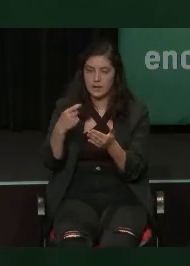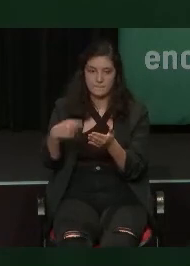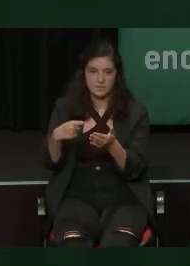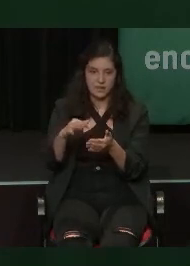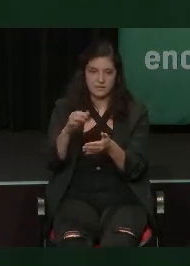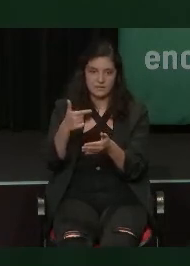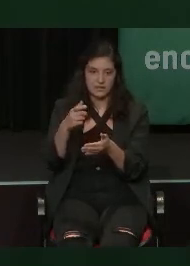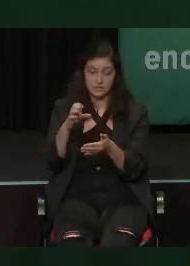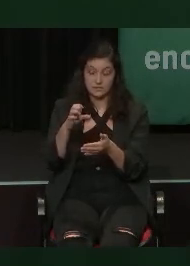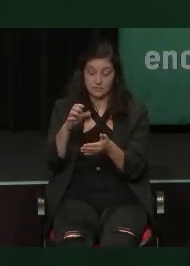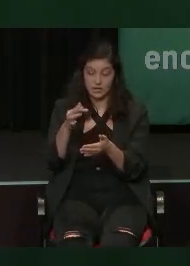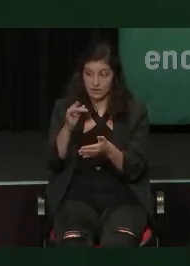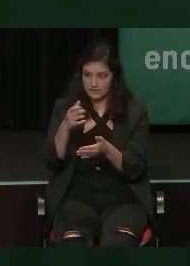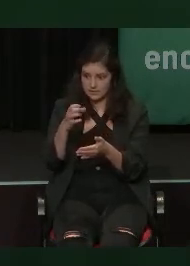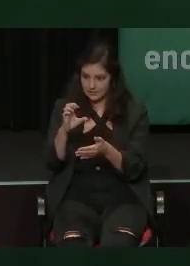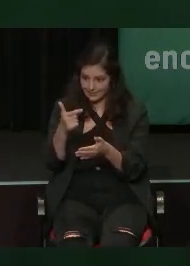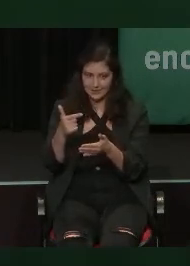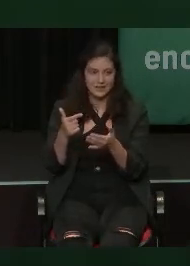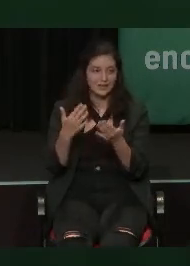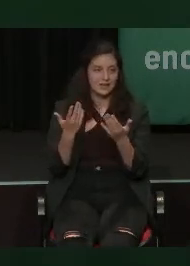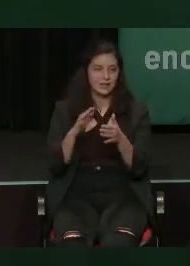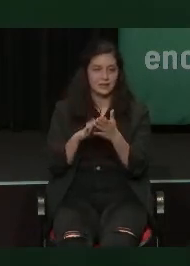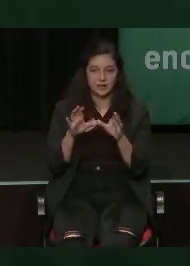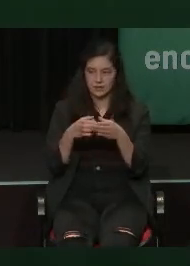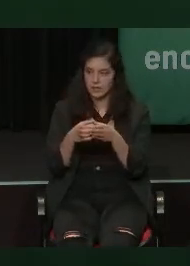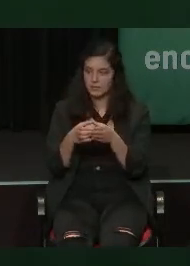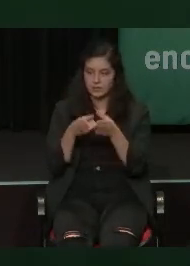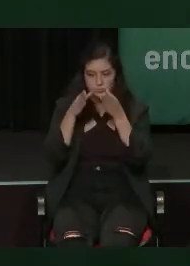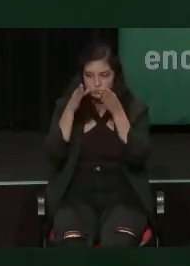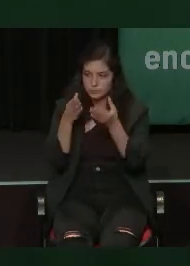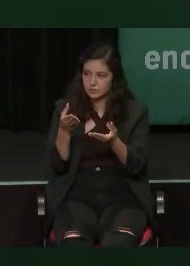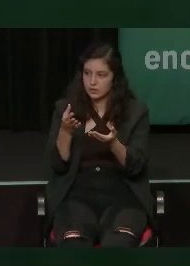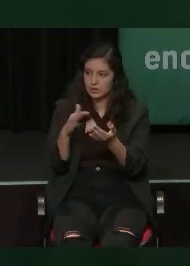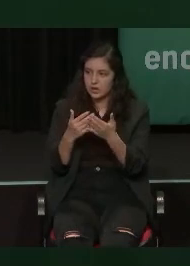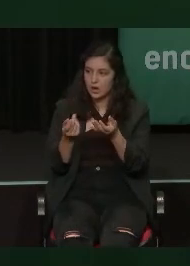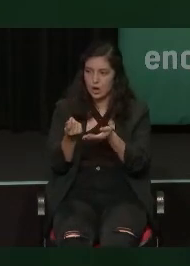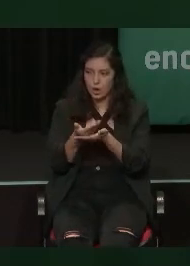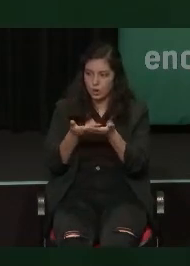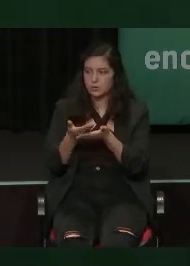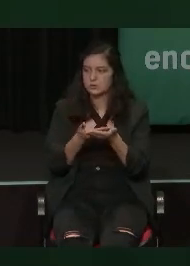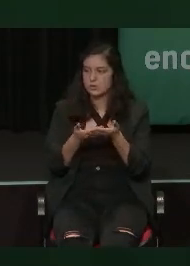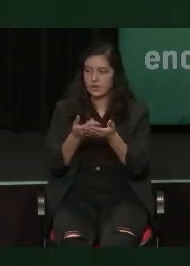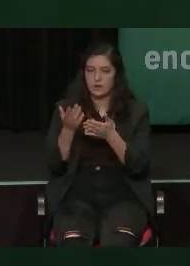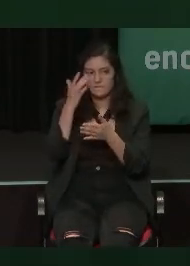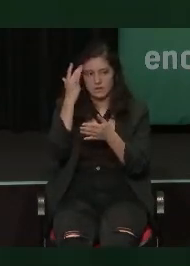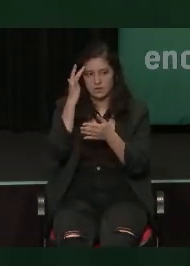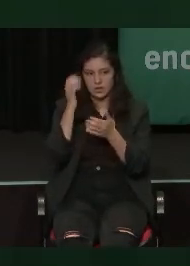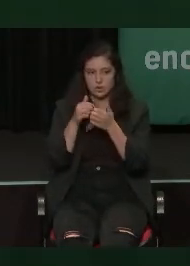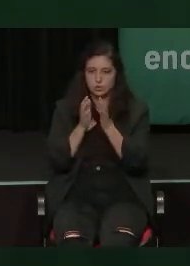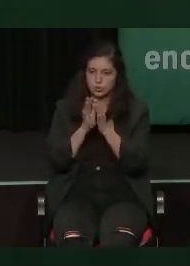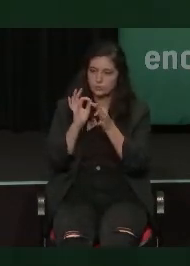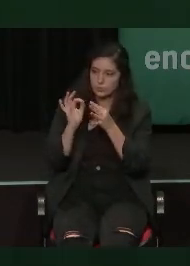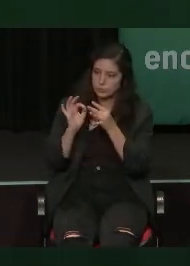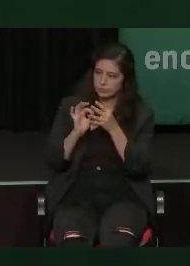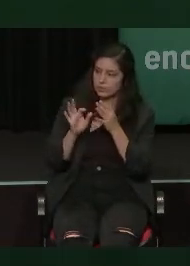President of FCT, and her team and their devotion and efforts in organizing and facilitating all issues